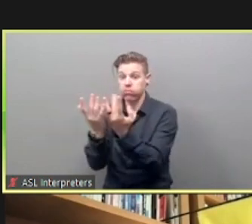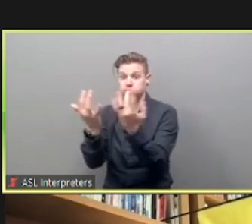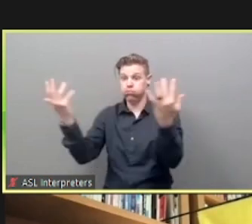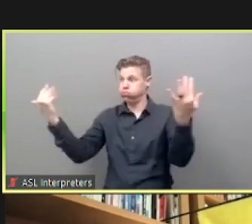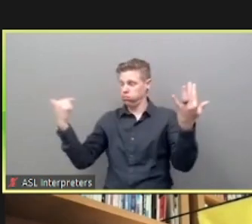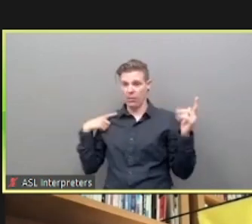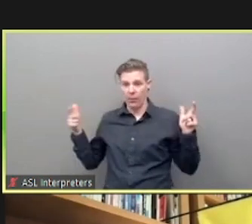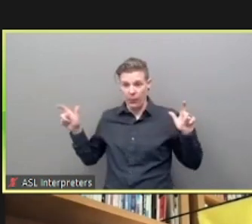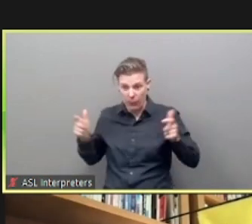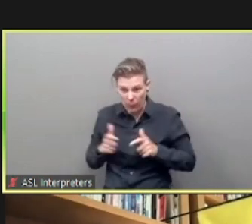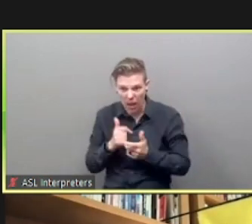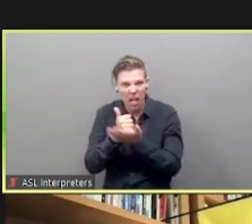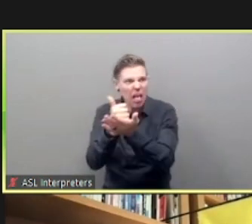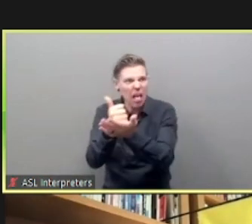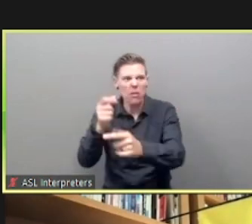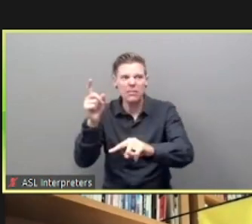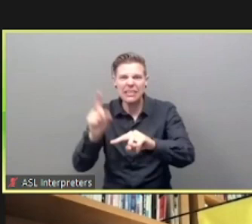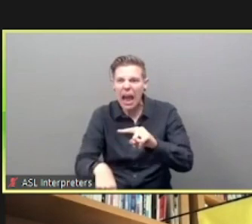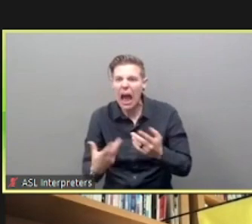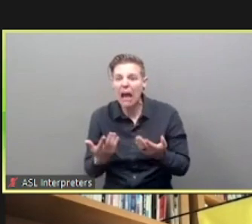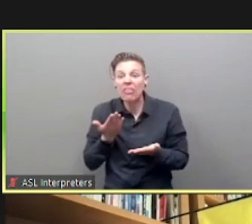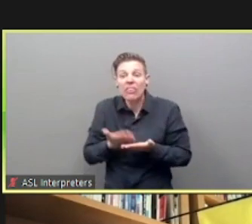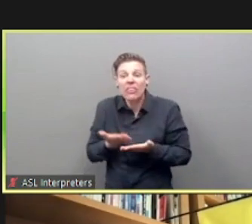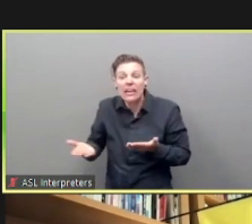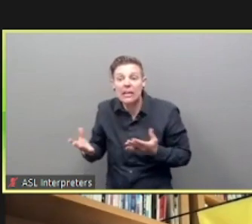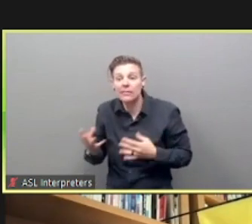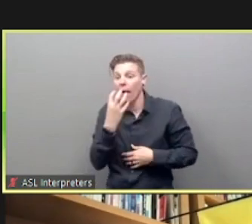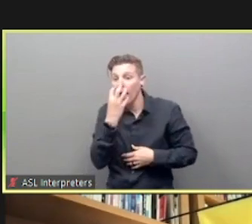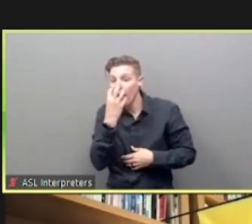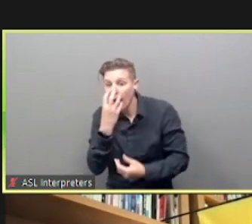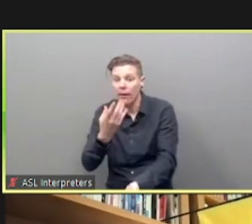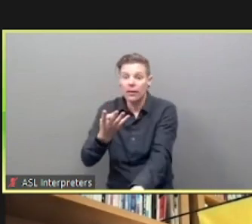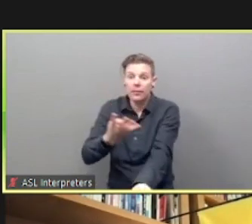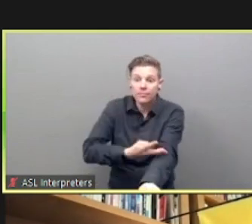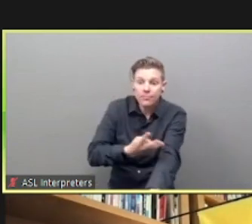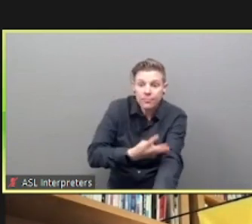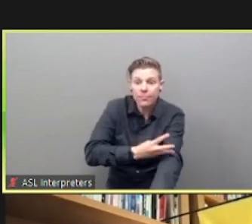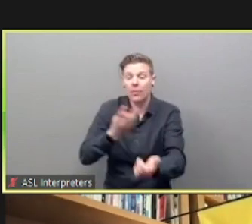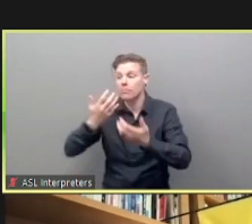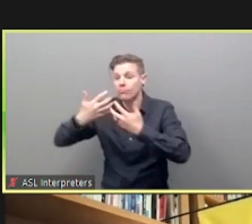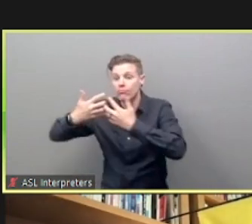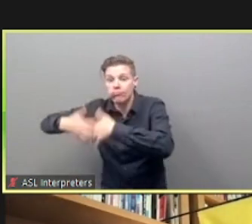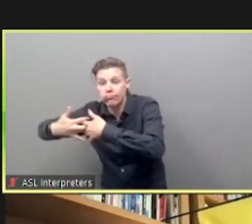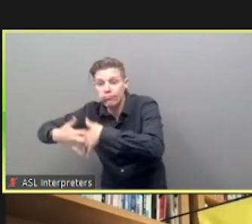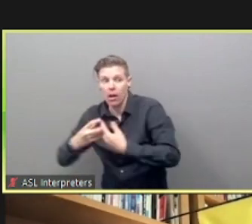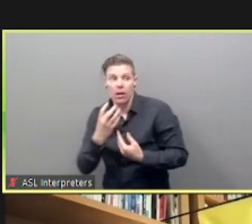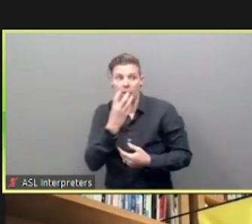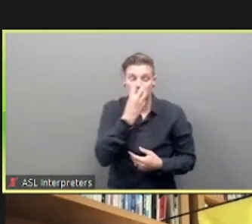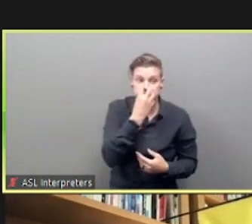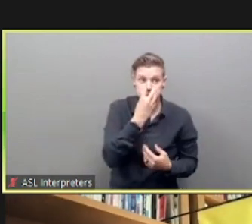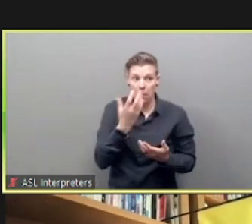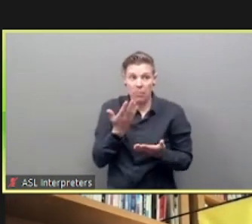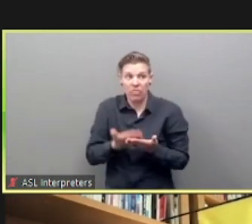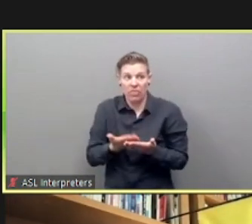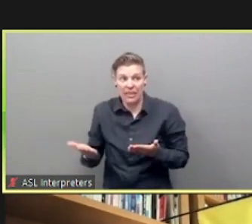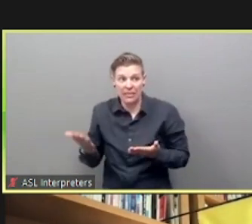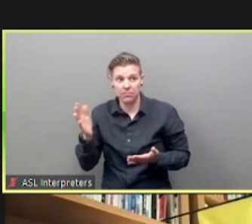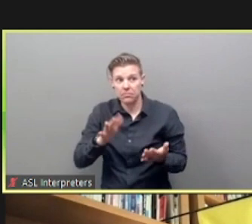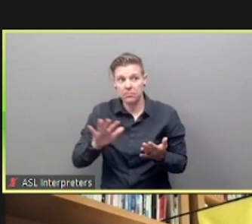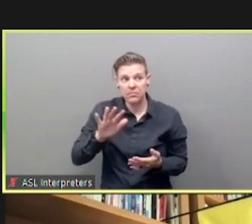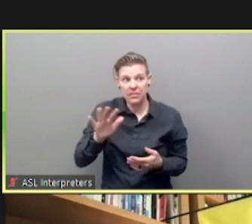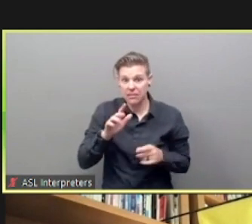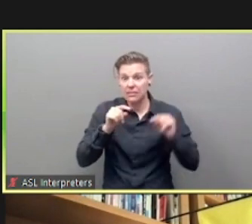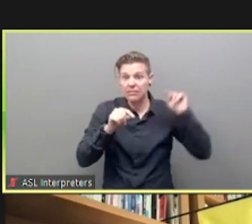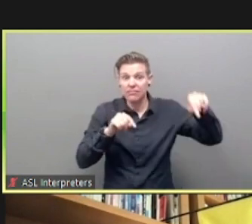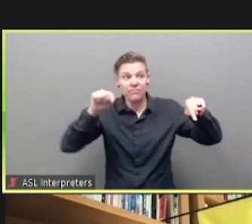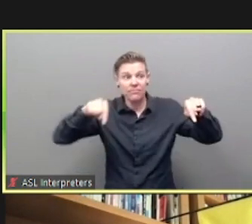chain for things like IV fluids with 5 or 6 dozen ships sitting off the port